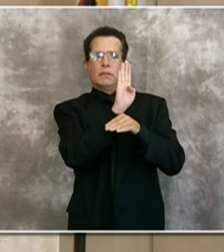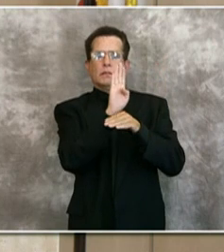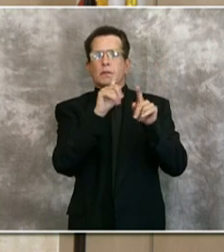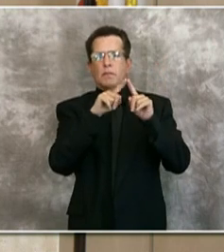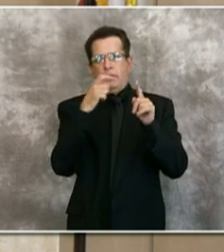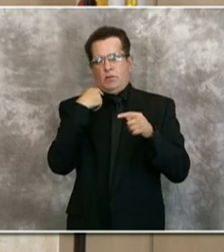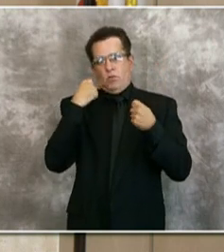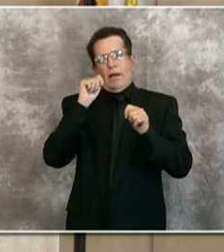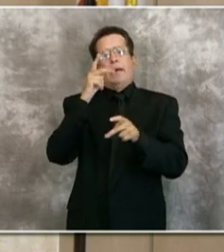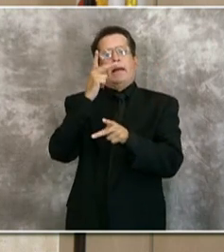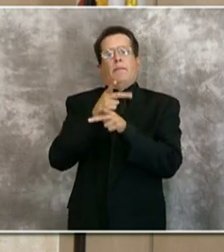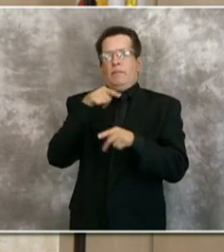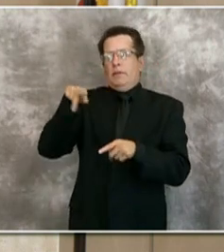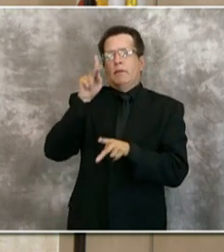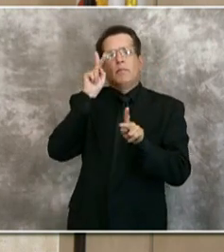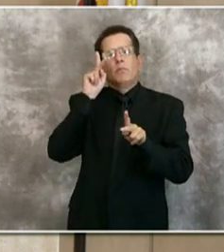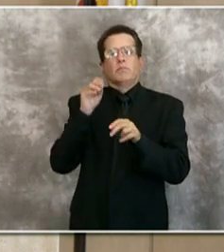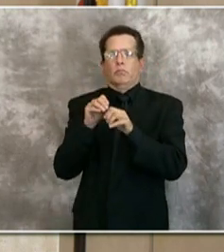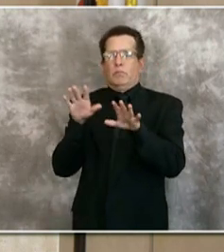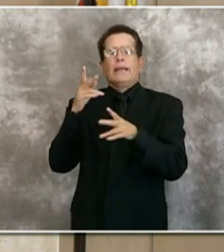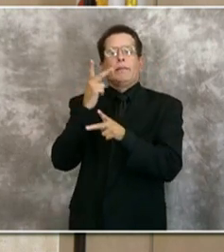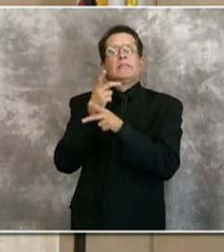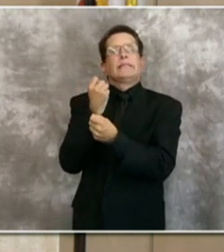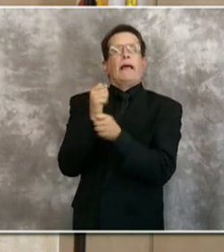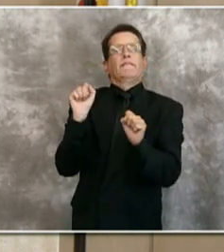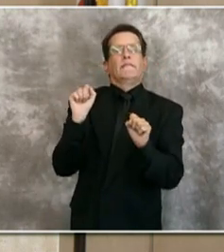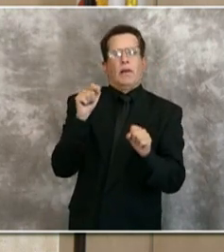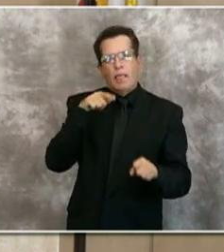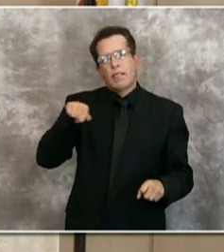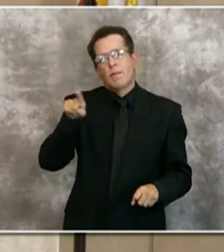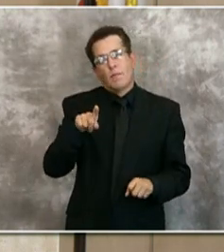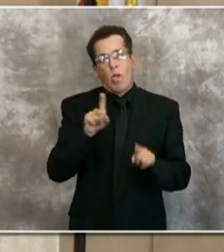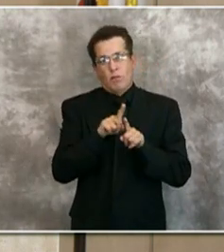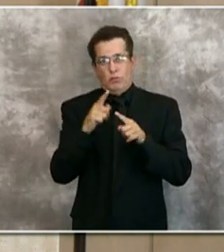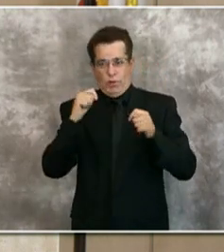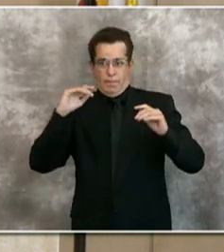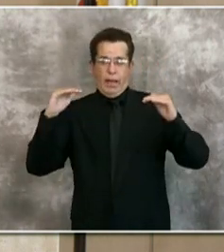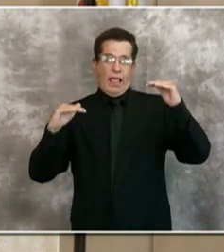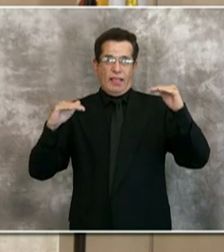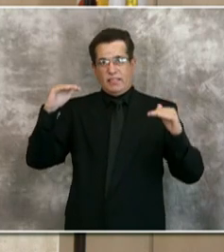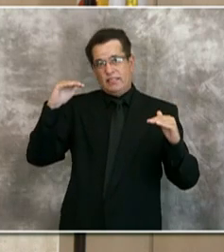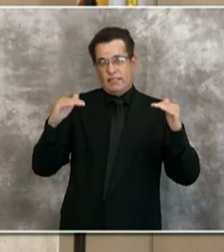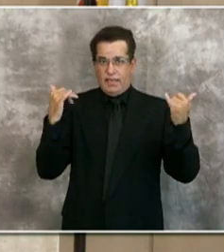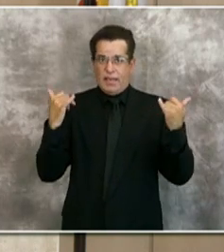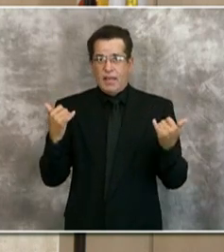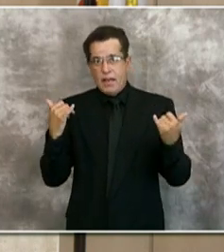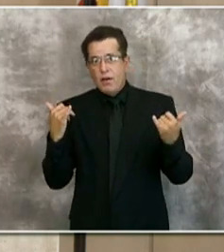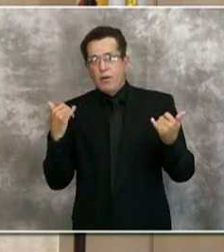keeping the public safe. So in these modified